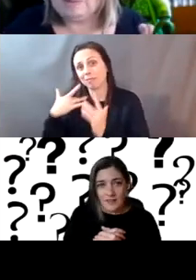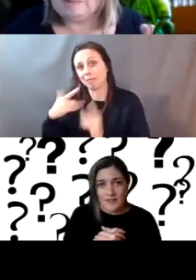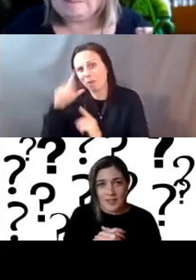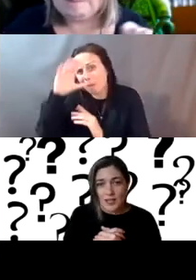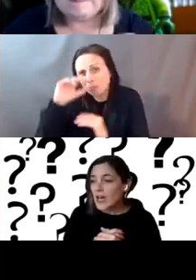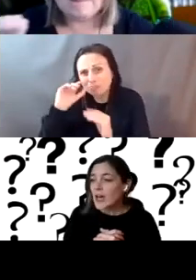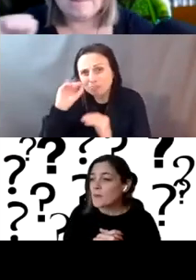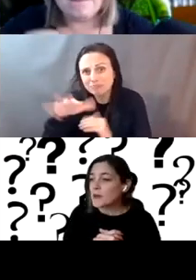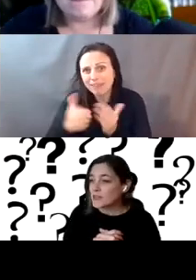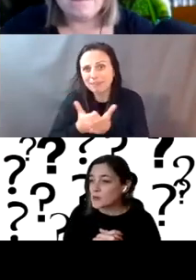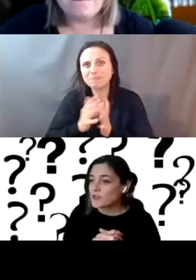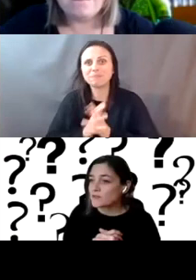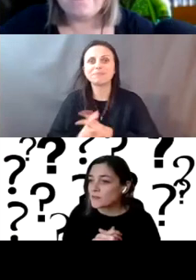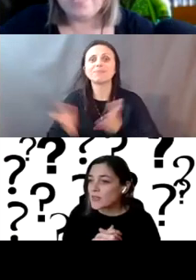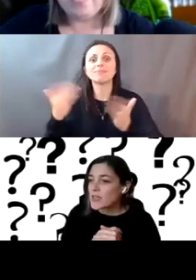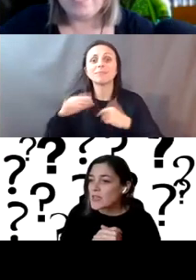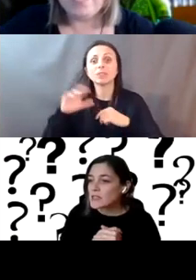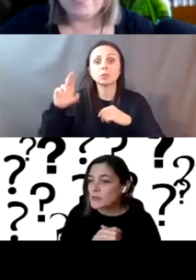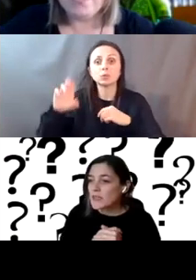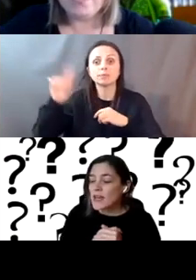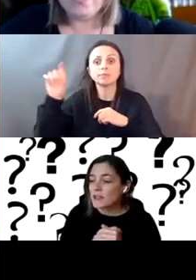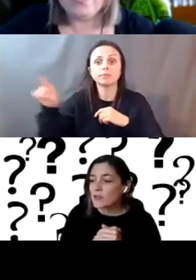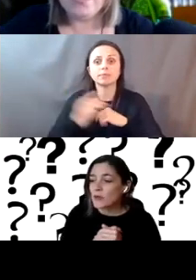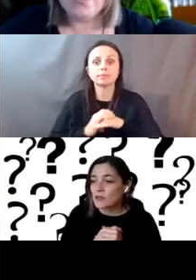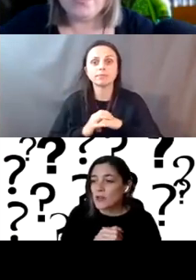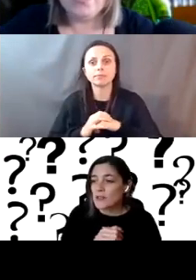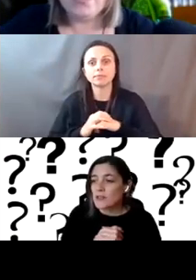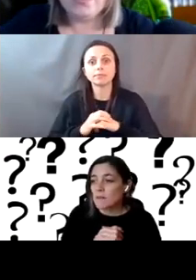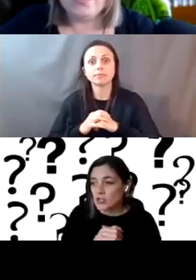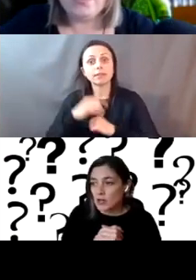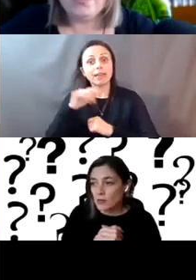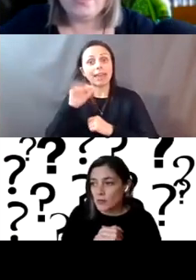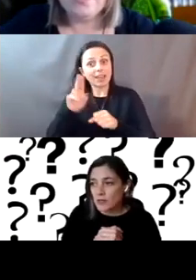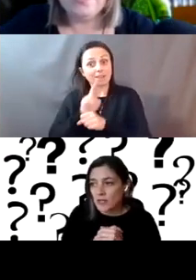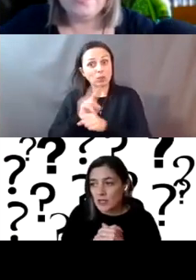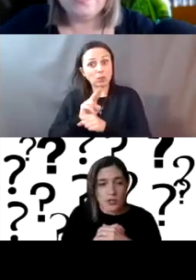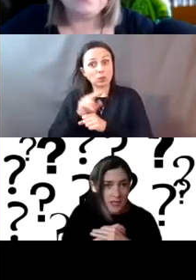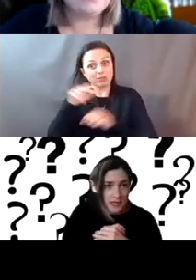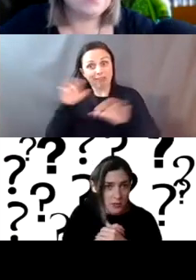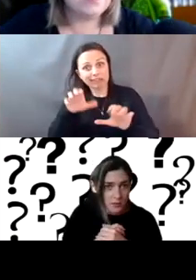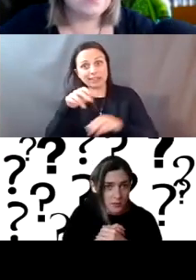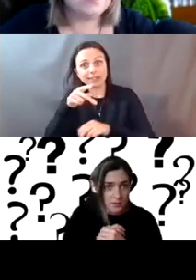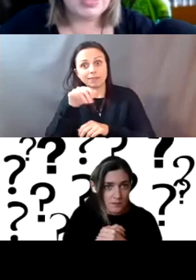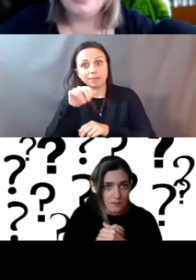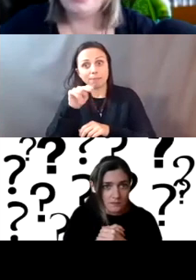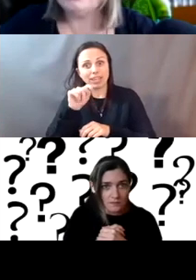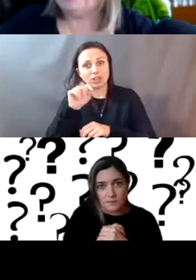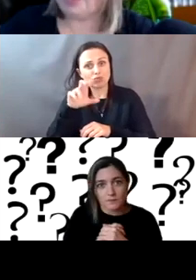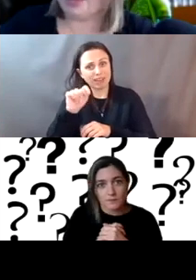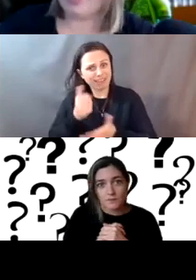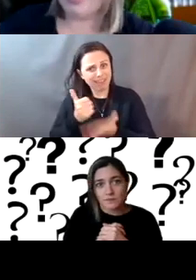helps. Next question. Is being active on Pinterest much help in getting good SEO?